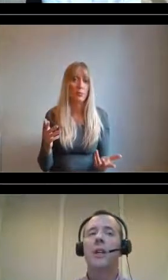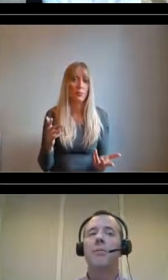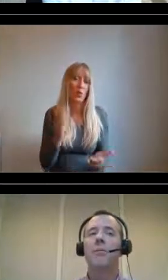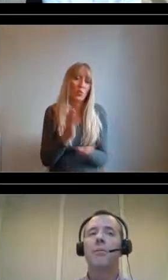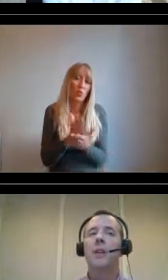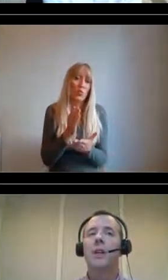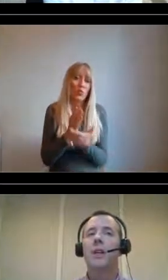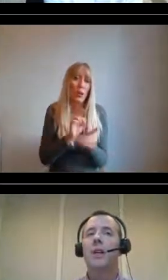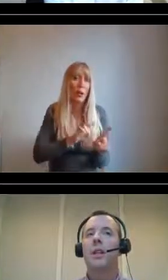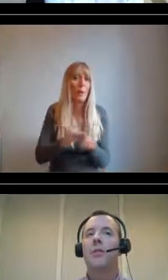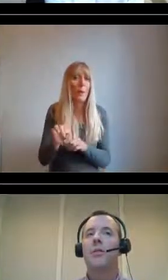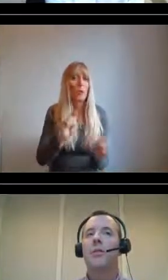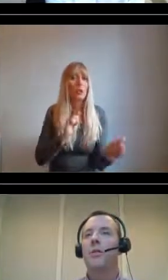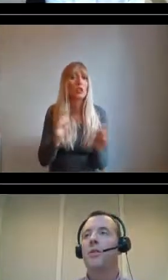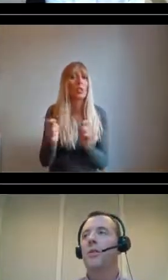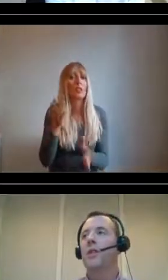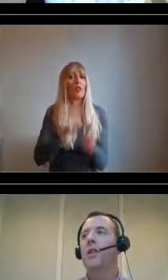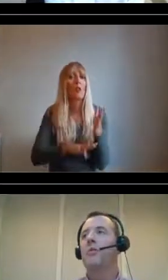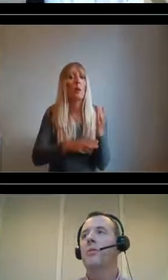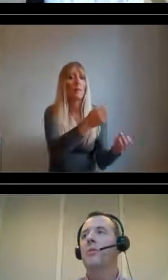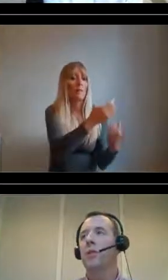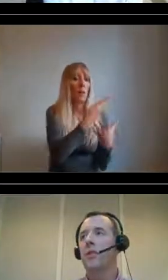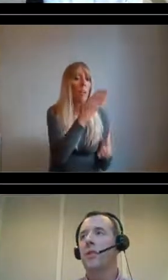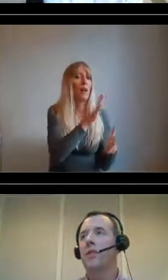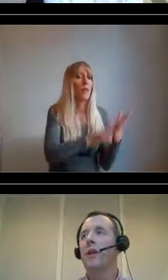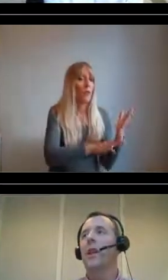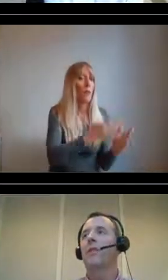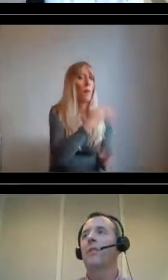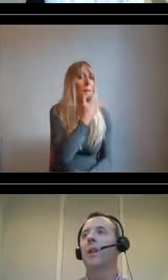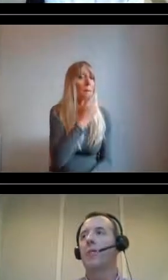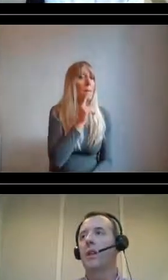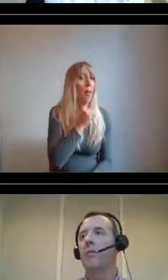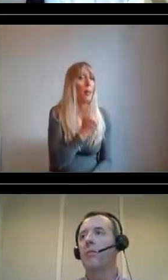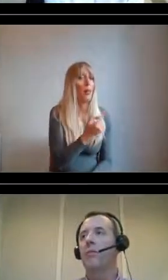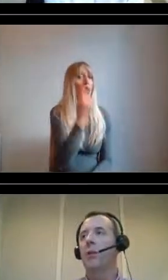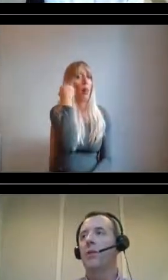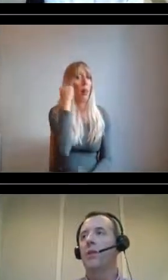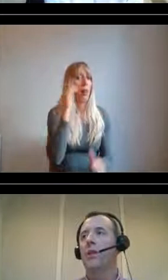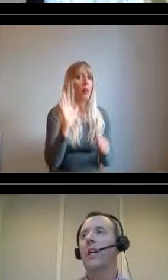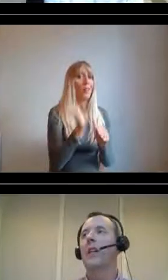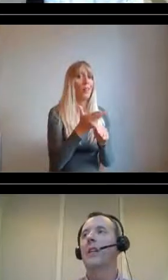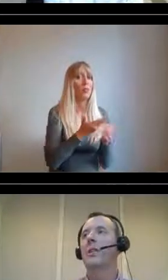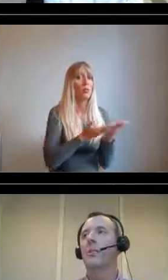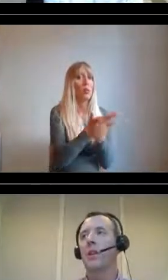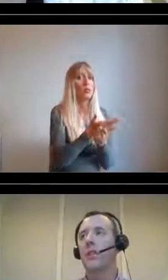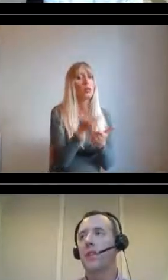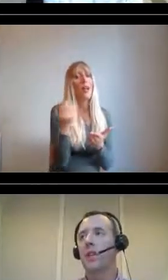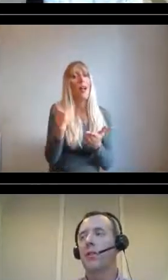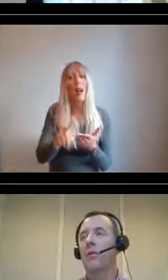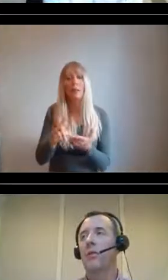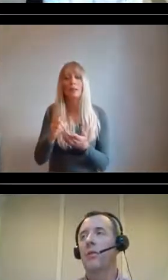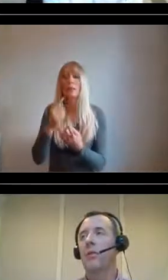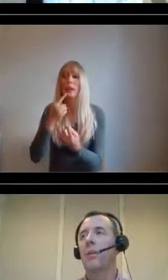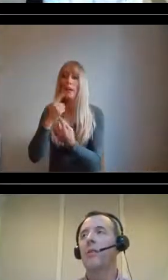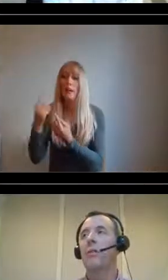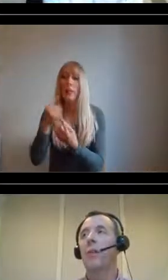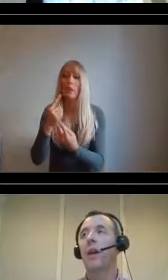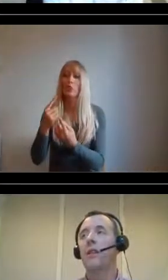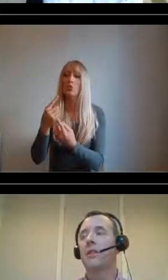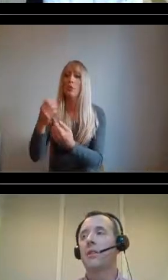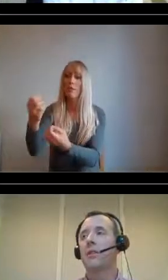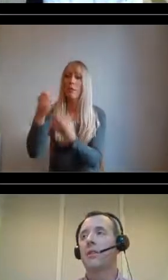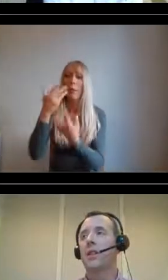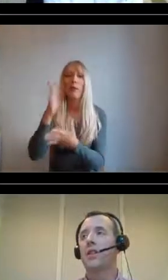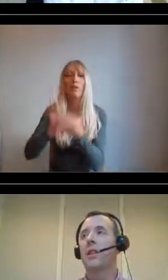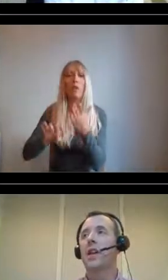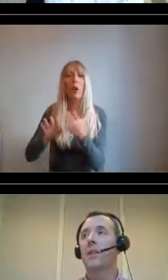much, the supplementary consultation was very positive, and yes, we've built on that, and some of those, some of the feedback from